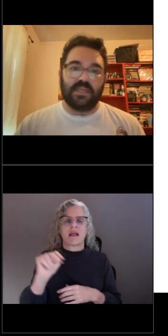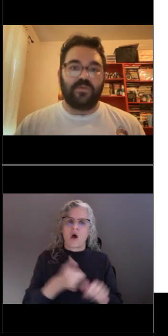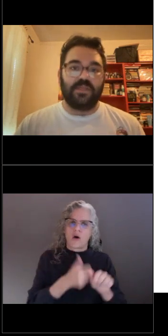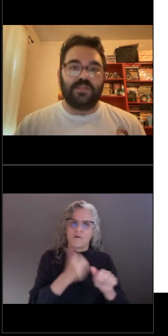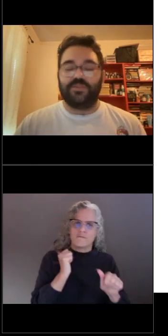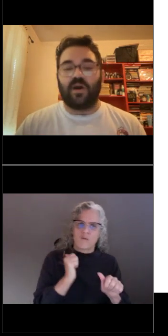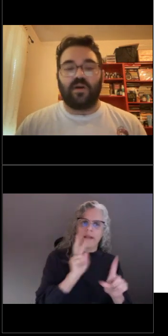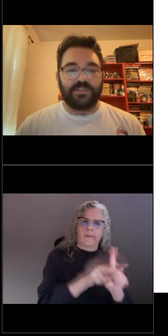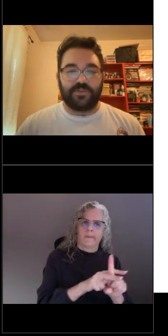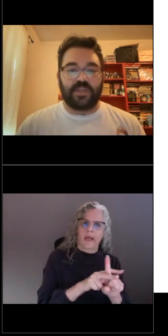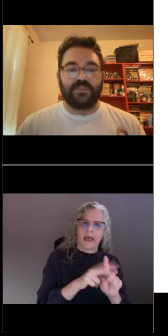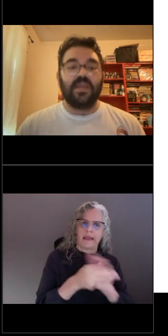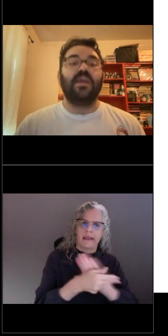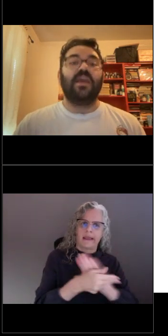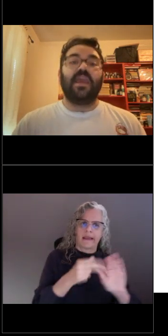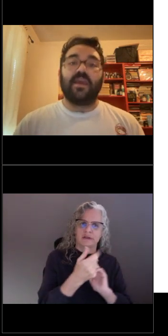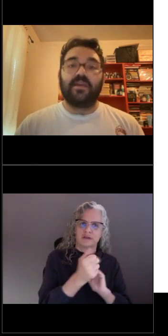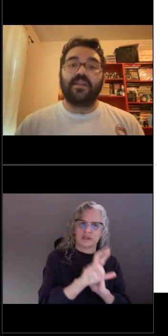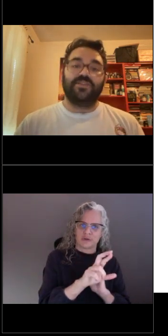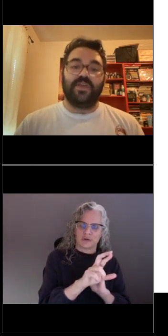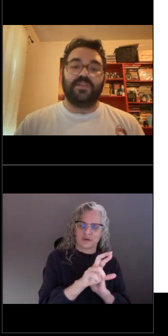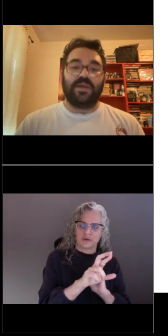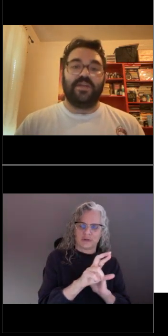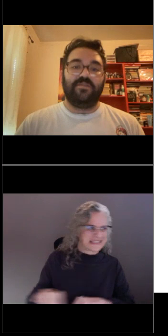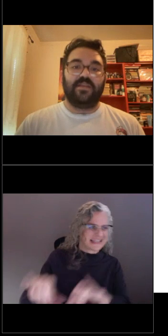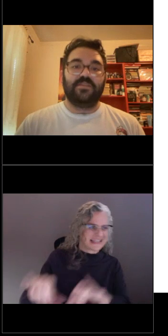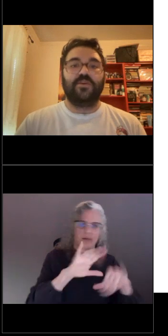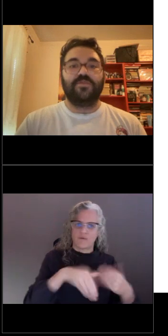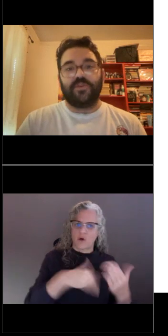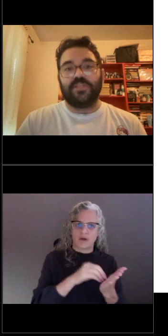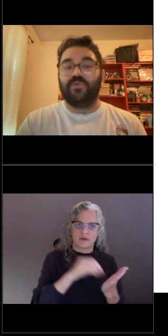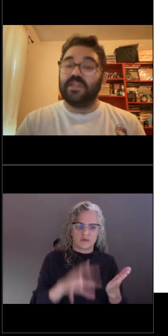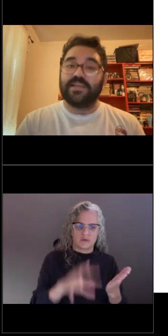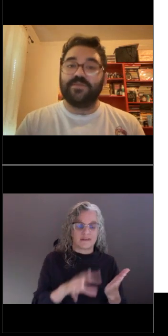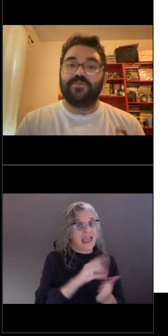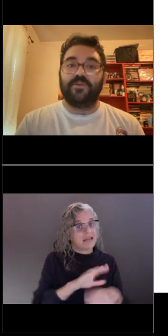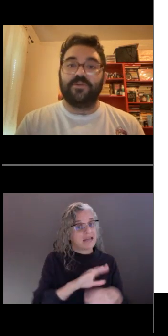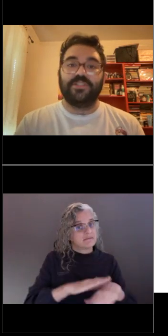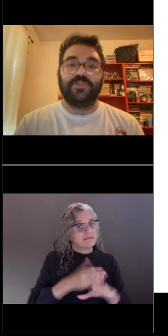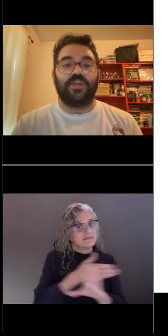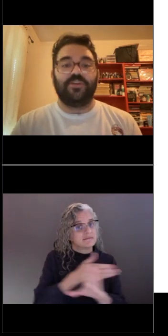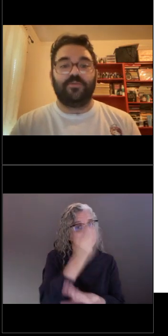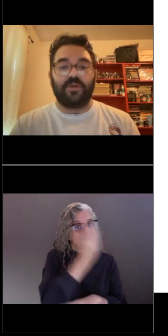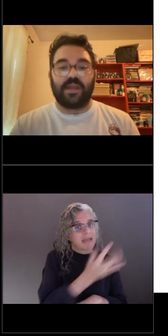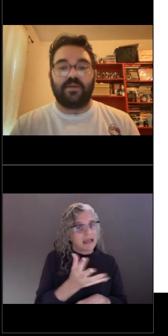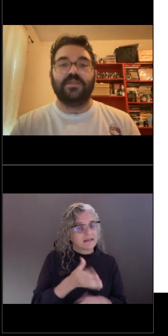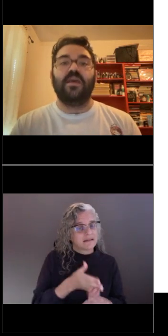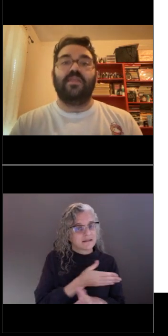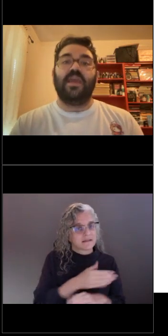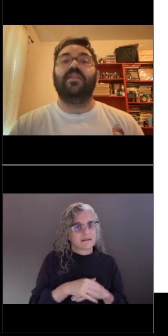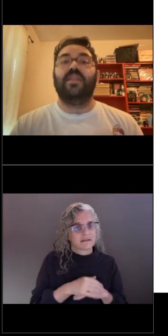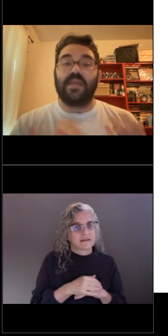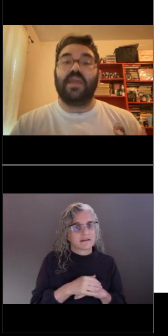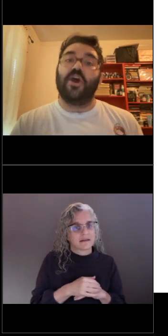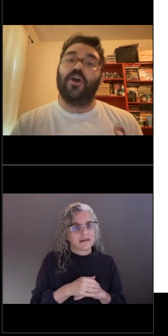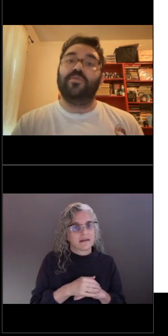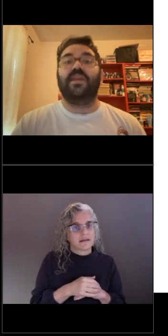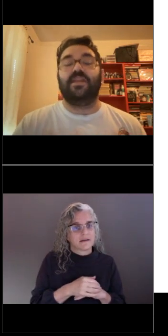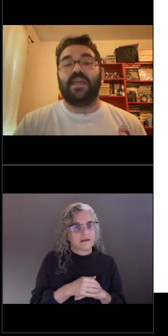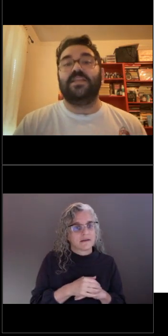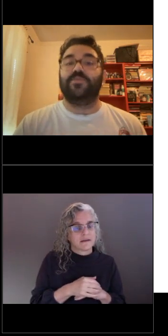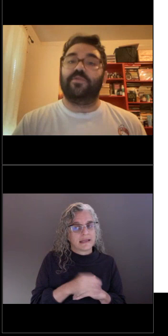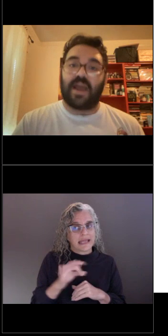this equally to all students and let students know in advance. So if students would like to be referred to with gendered pronouns, they